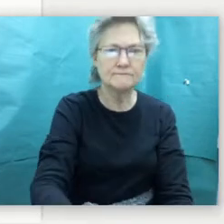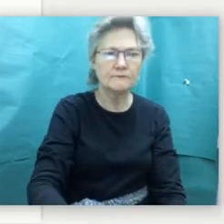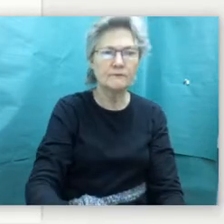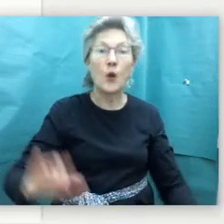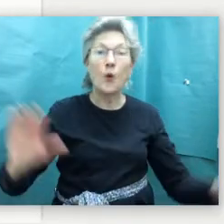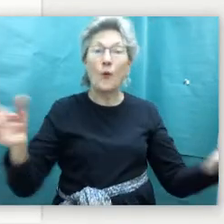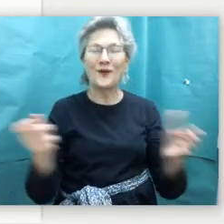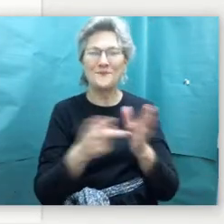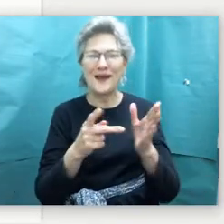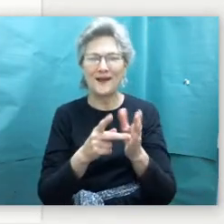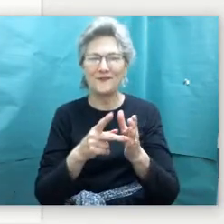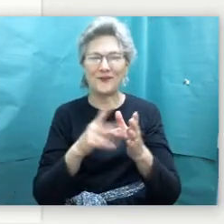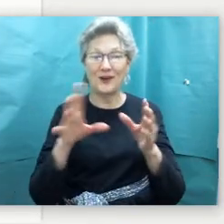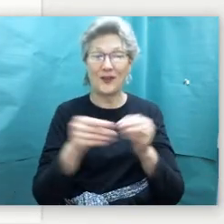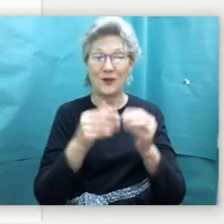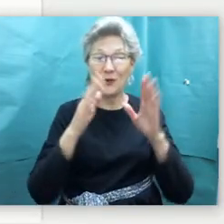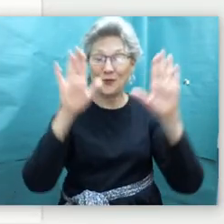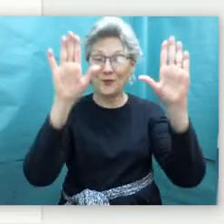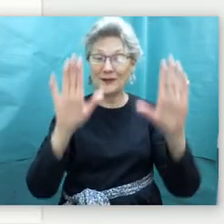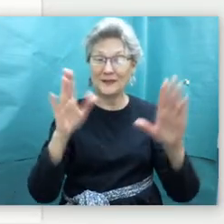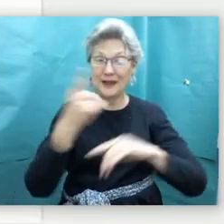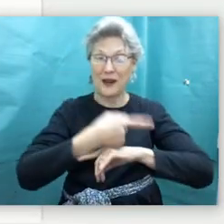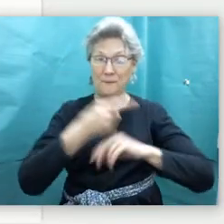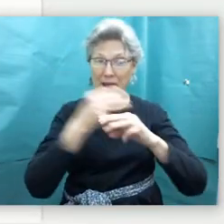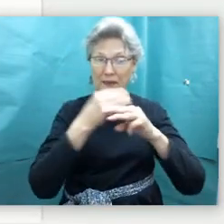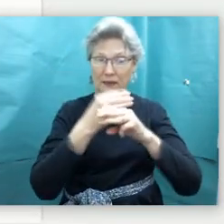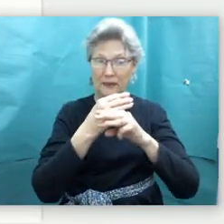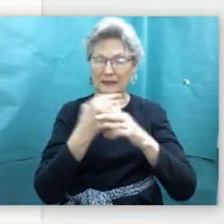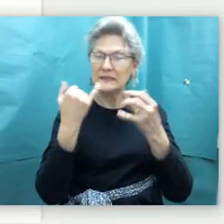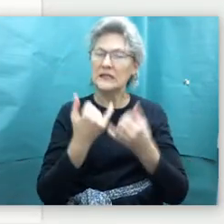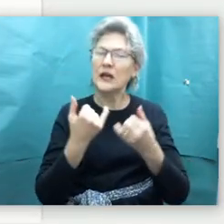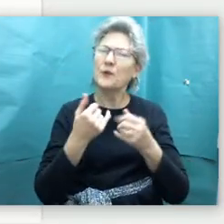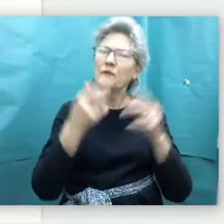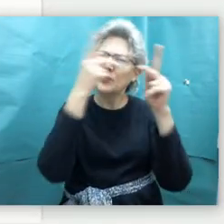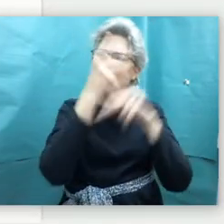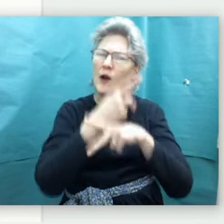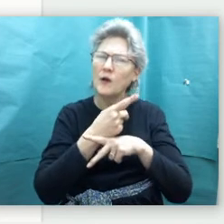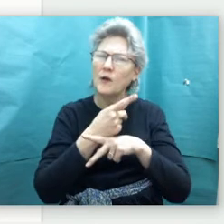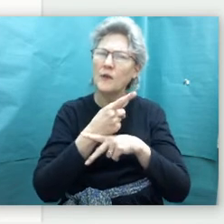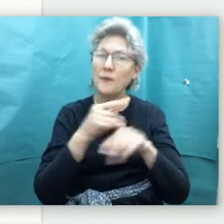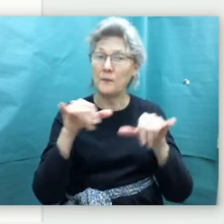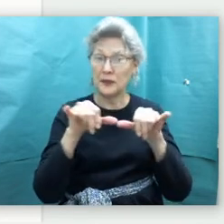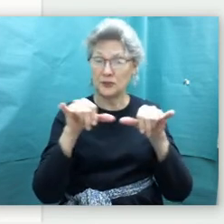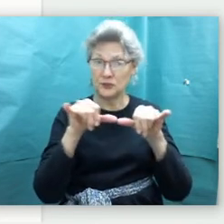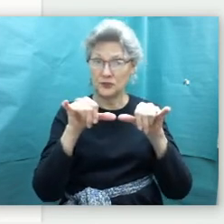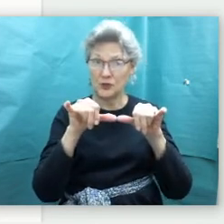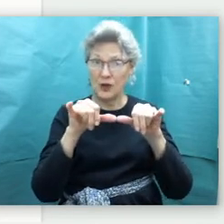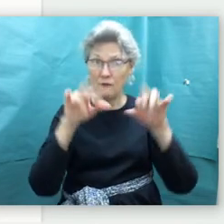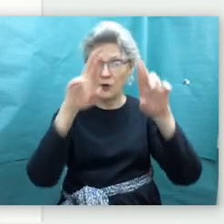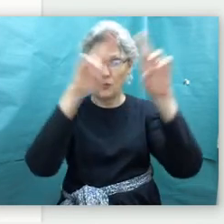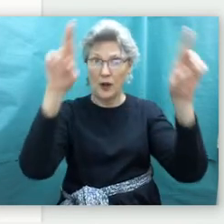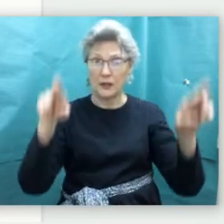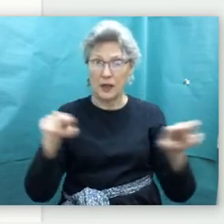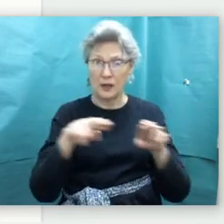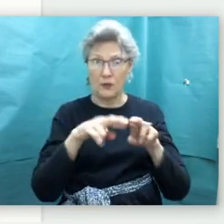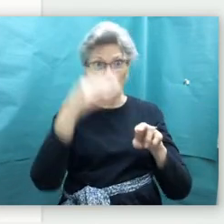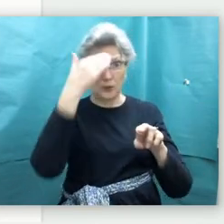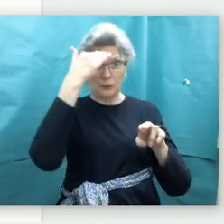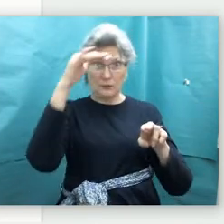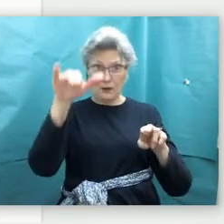for another great day of math. Today, we will figure out the unknown measure of a rectangle by first deciding if the information we